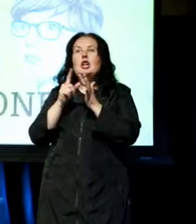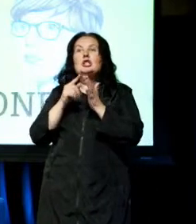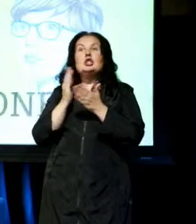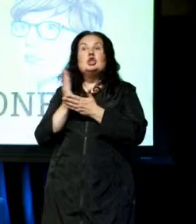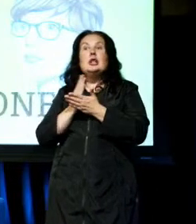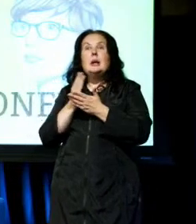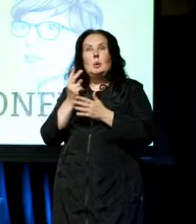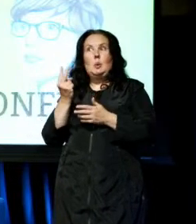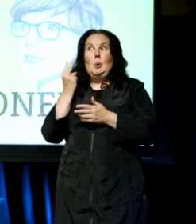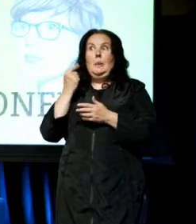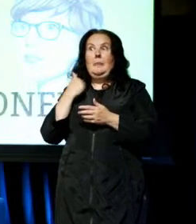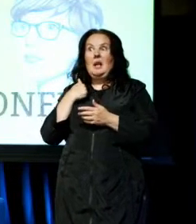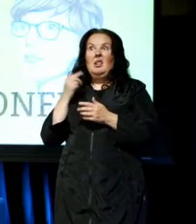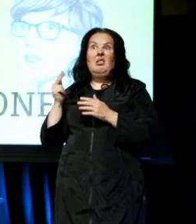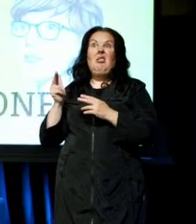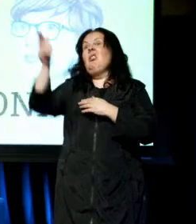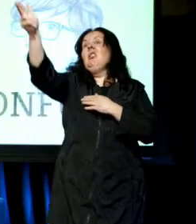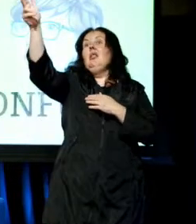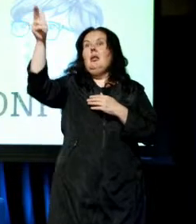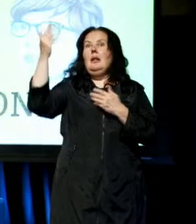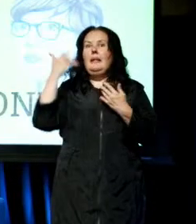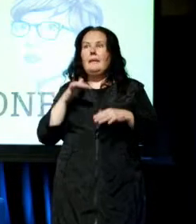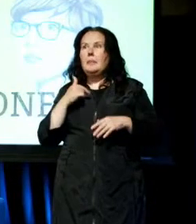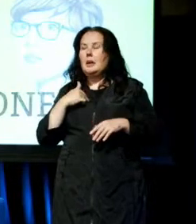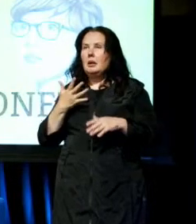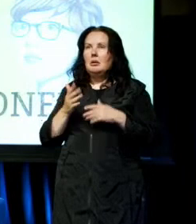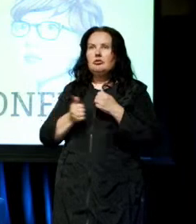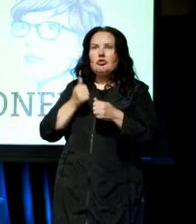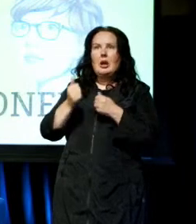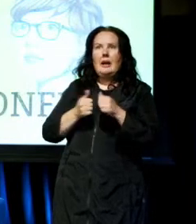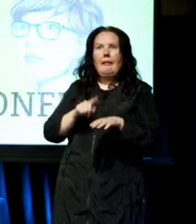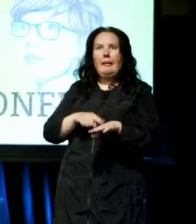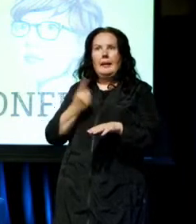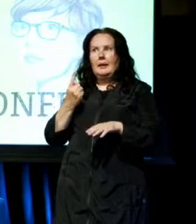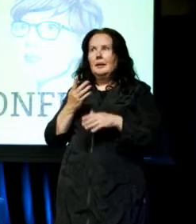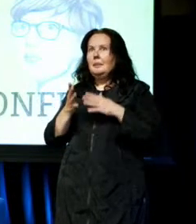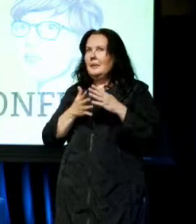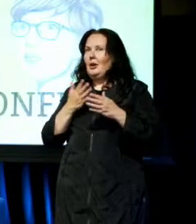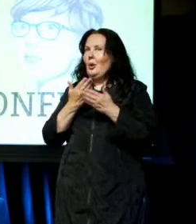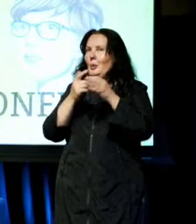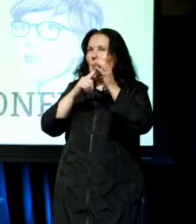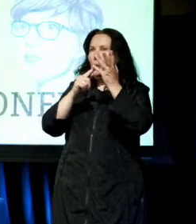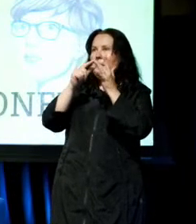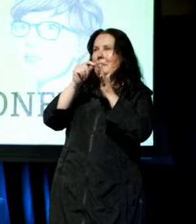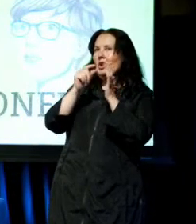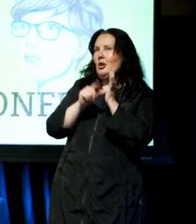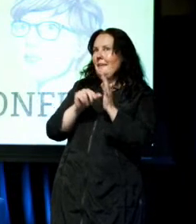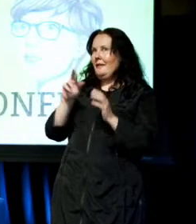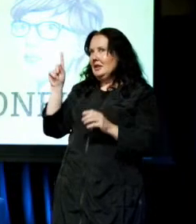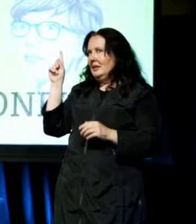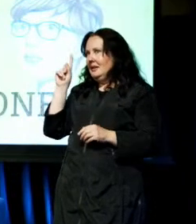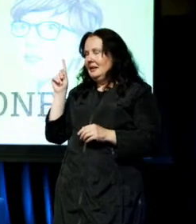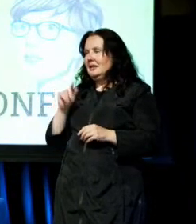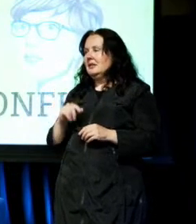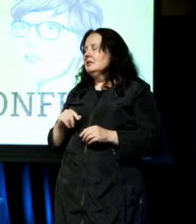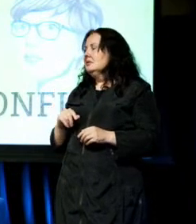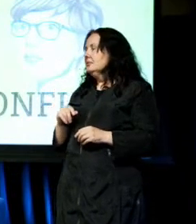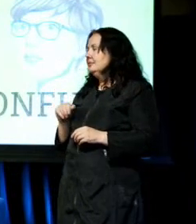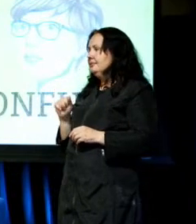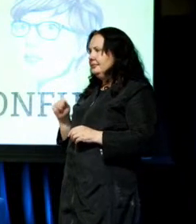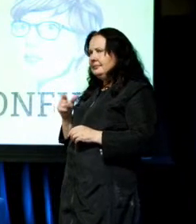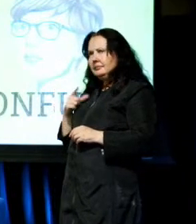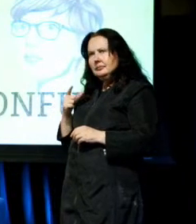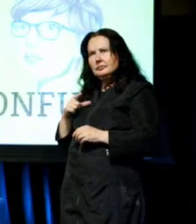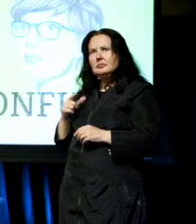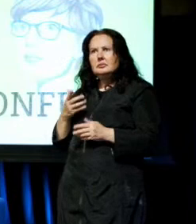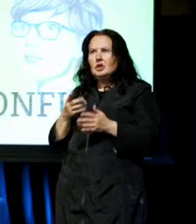drove off, so I'm running late. So, yeah, we were running on crypt time today for sure. Yeah, some of crypt time is because you're, you know, sore